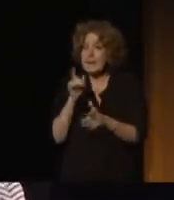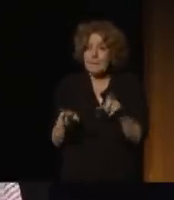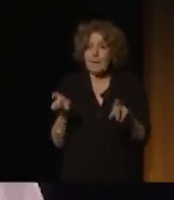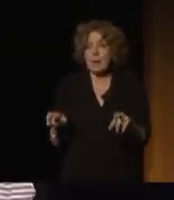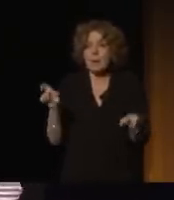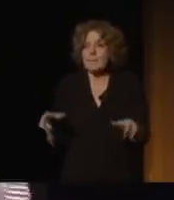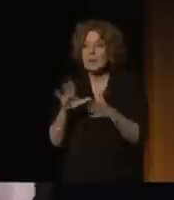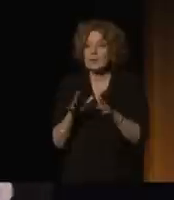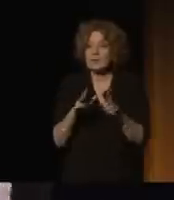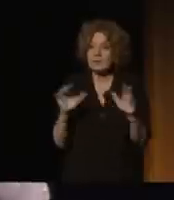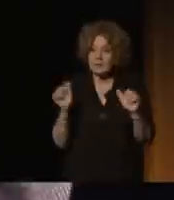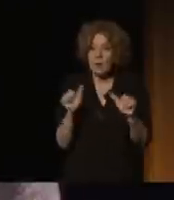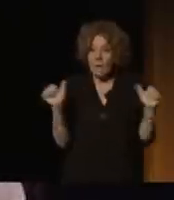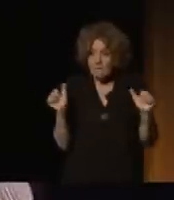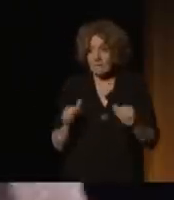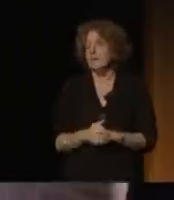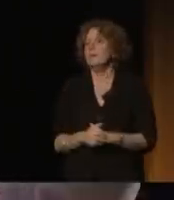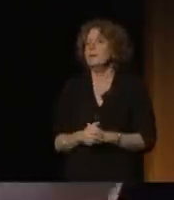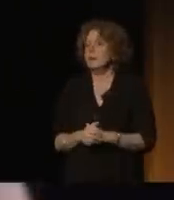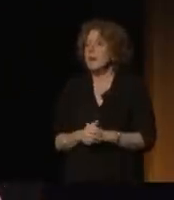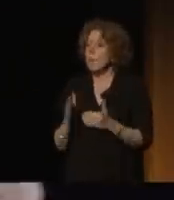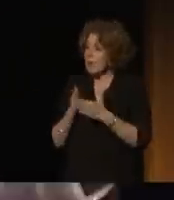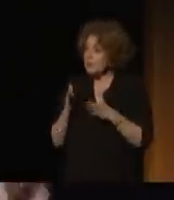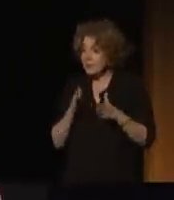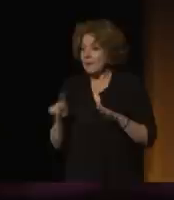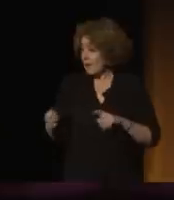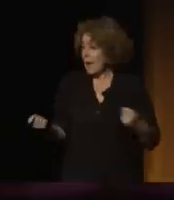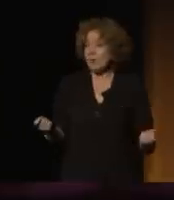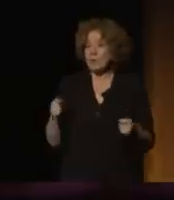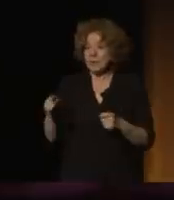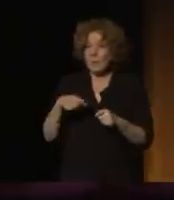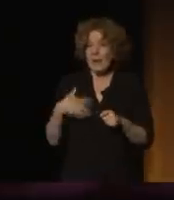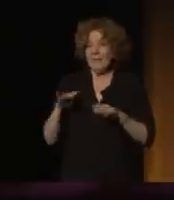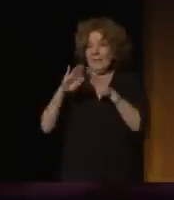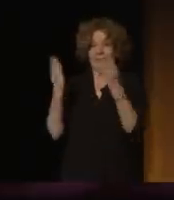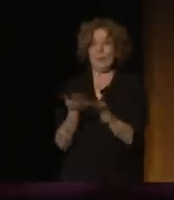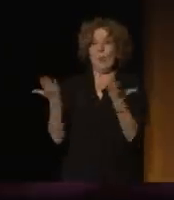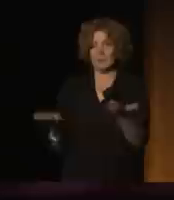over. And because we do actually think this neighborhood, this is the world.